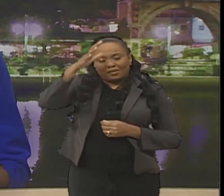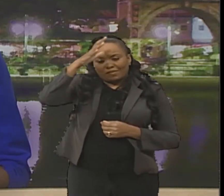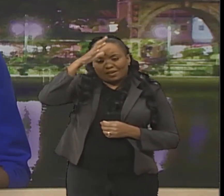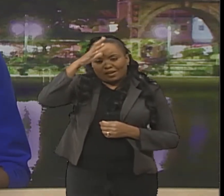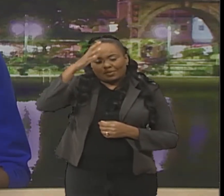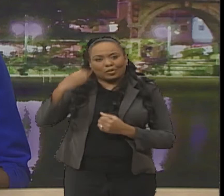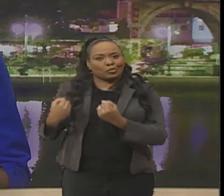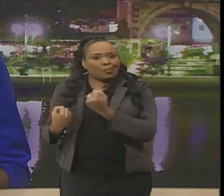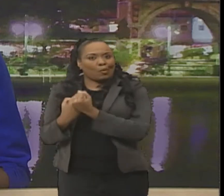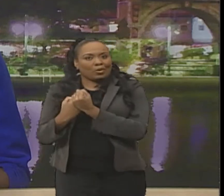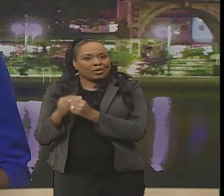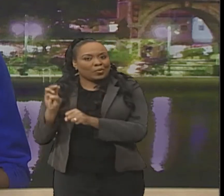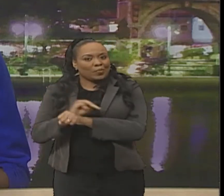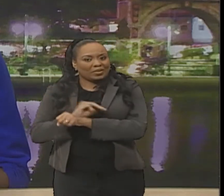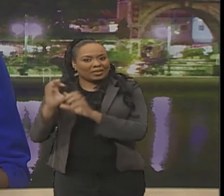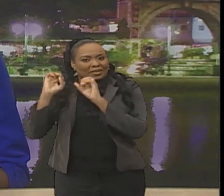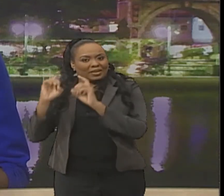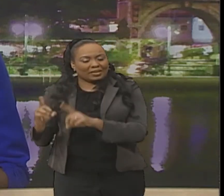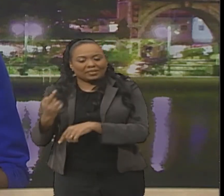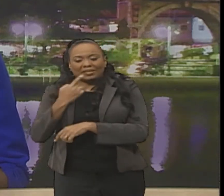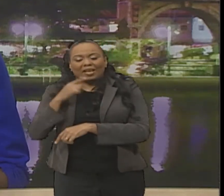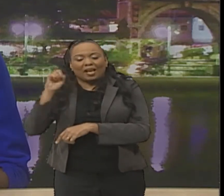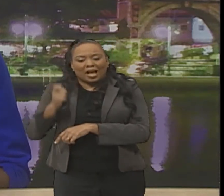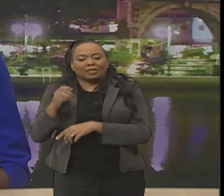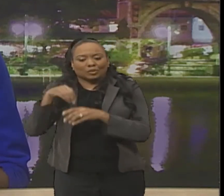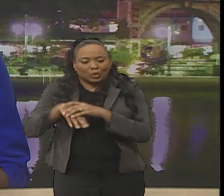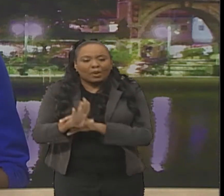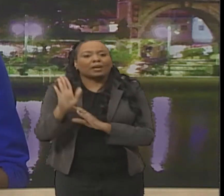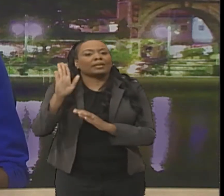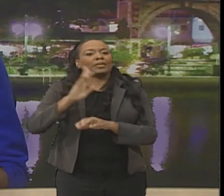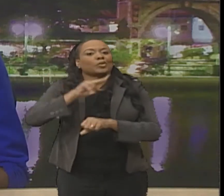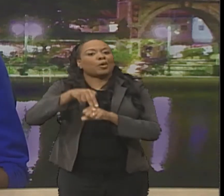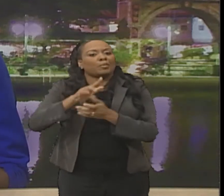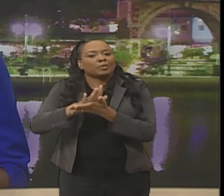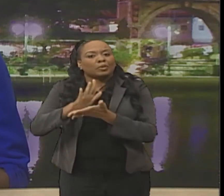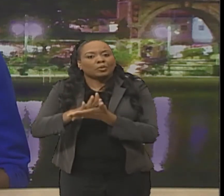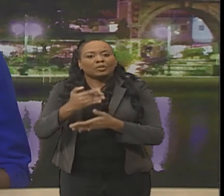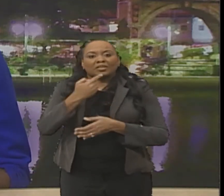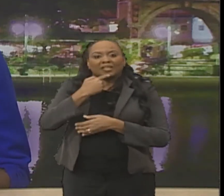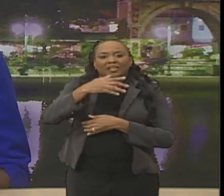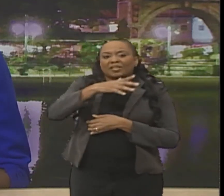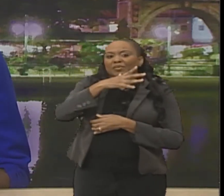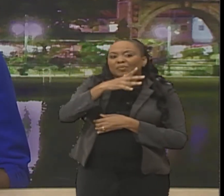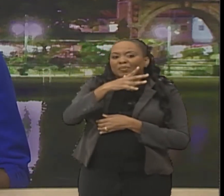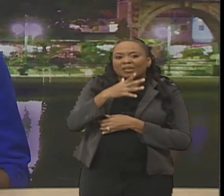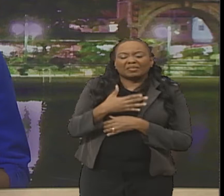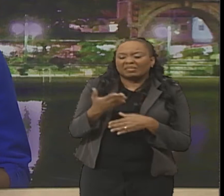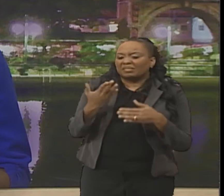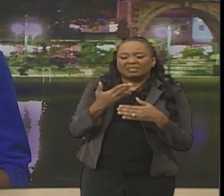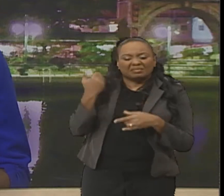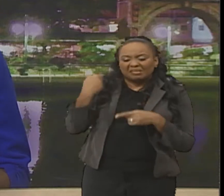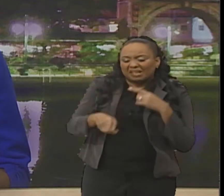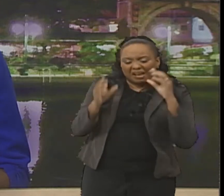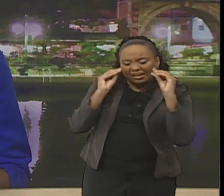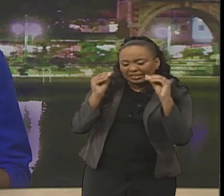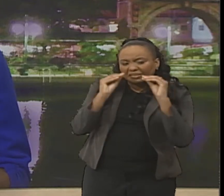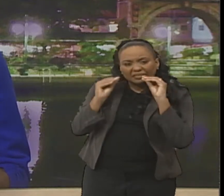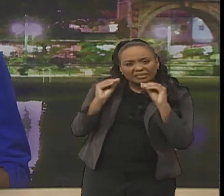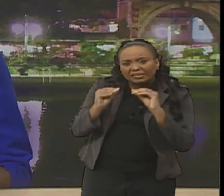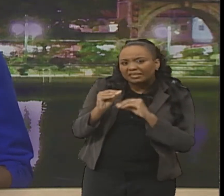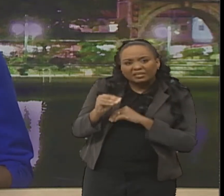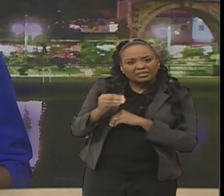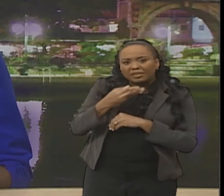that the 12-year-old must return to the school system, claiming the mother to be in no academic position to properly homeschool